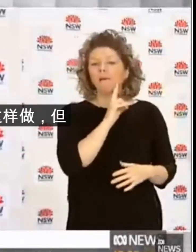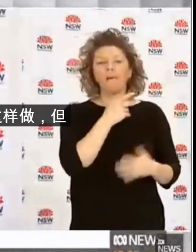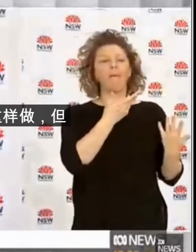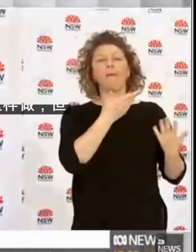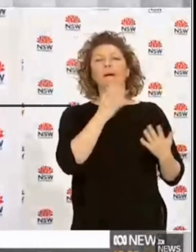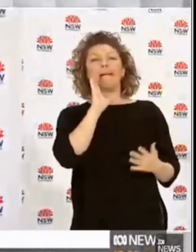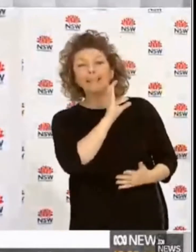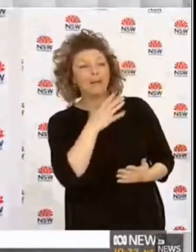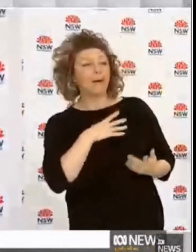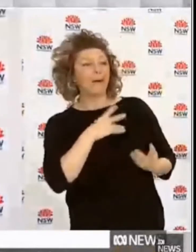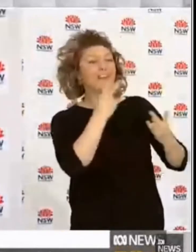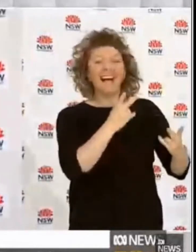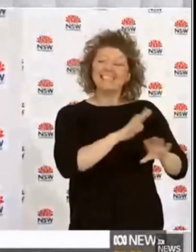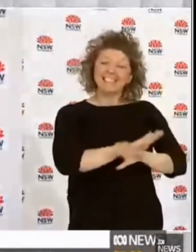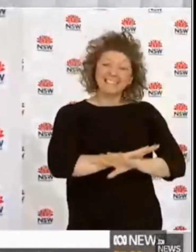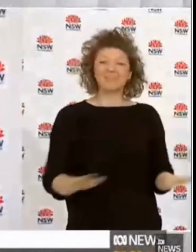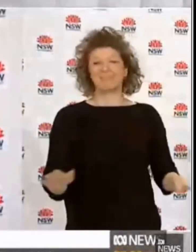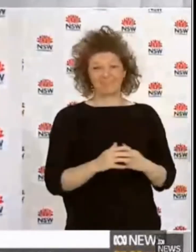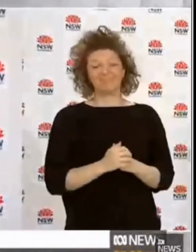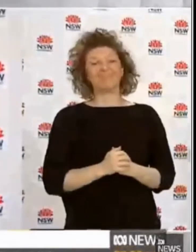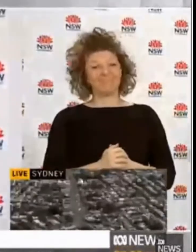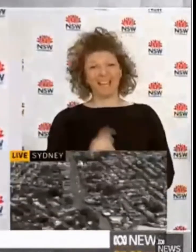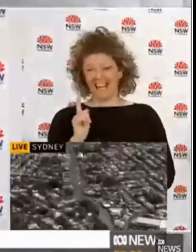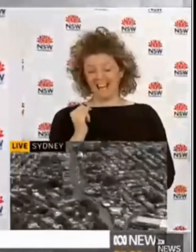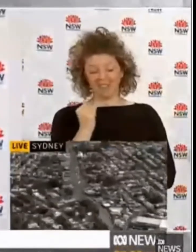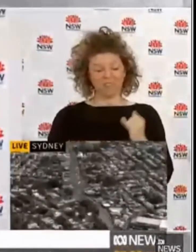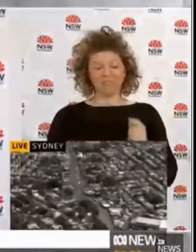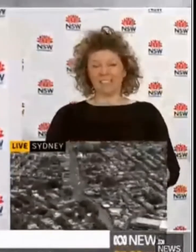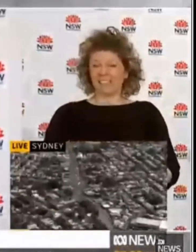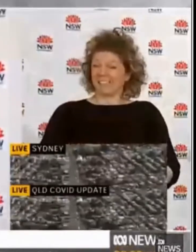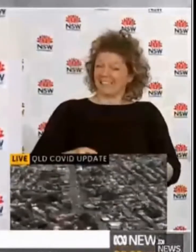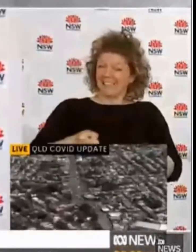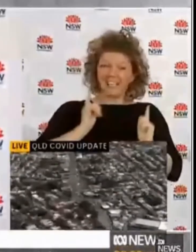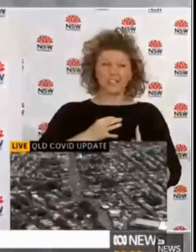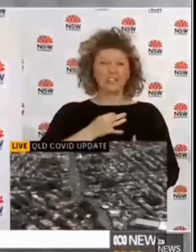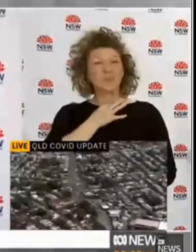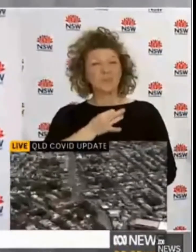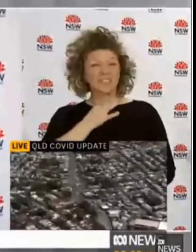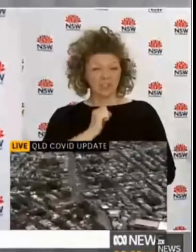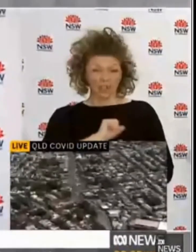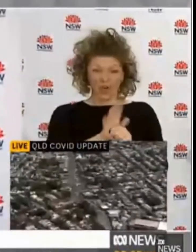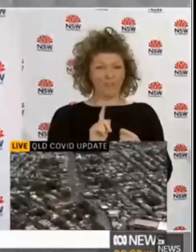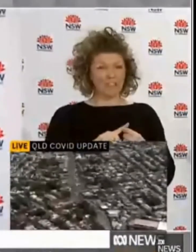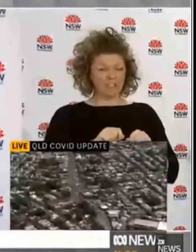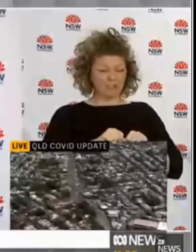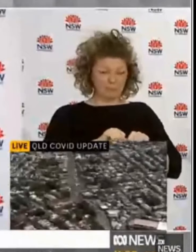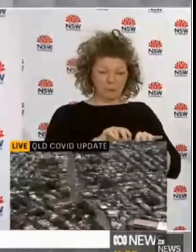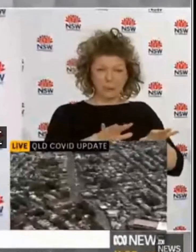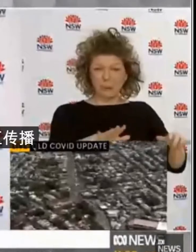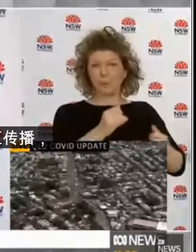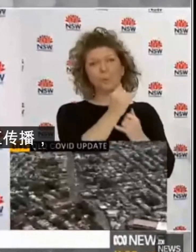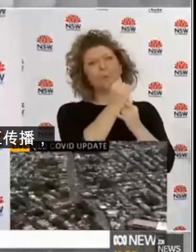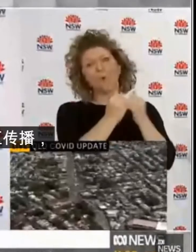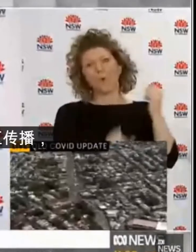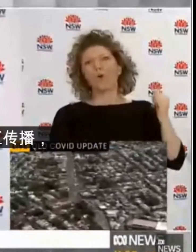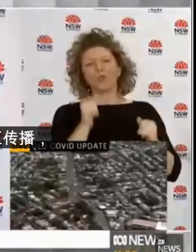is, it's continuing to be a very dangerous exercise, and the virus is continuing to spread in that southwestern